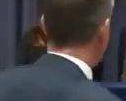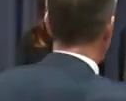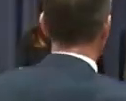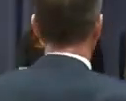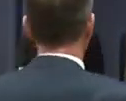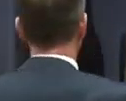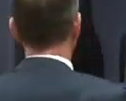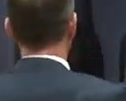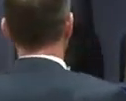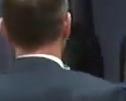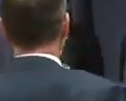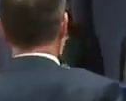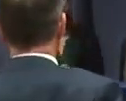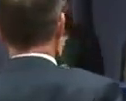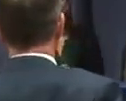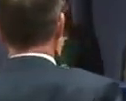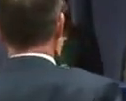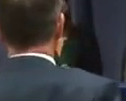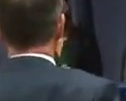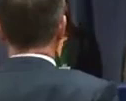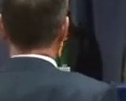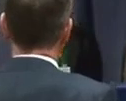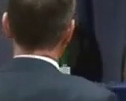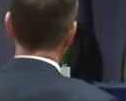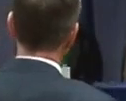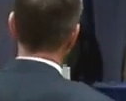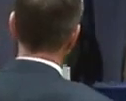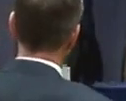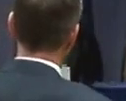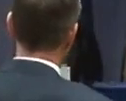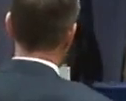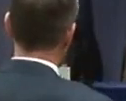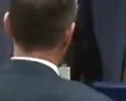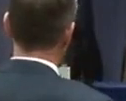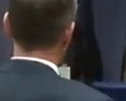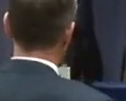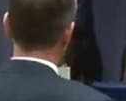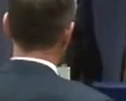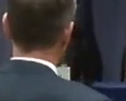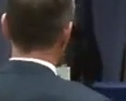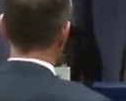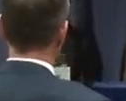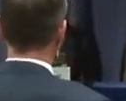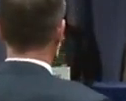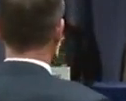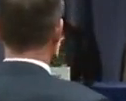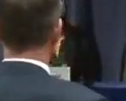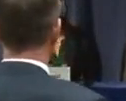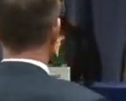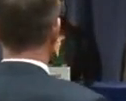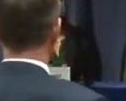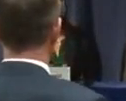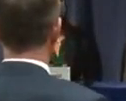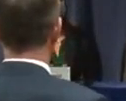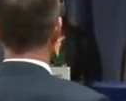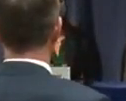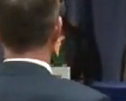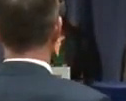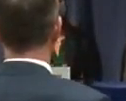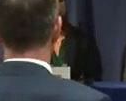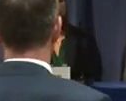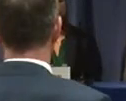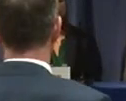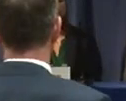So if you could say a little bit more, great presentation by everyone, but how the approach in the classroom is